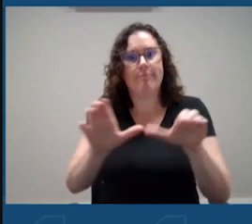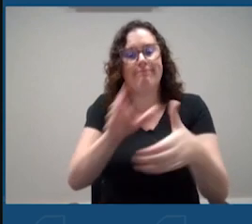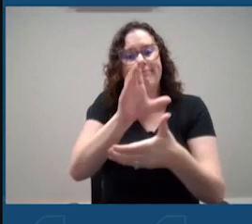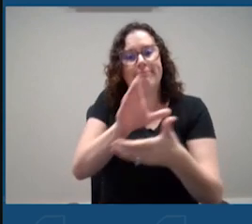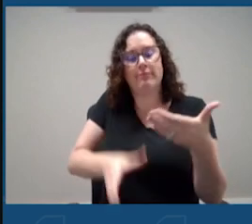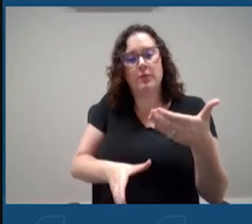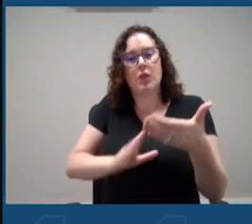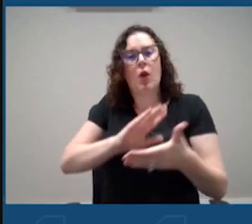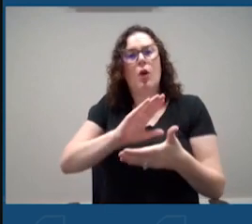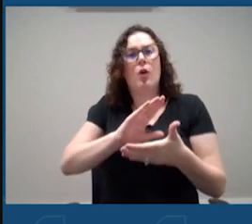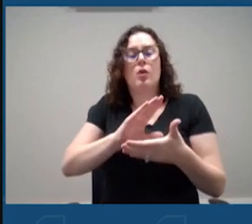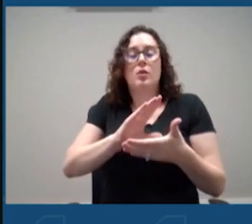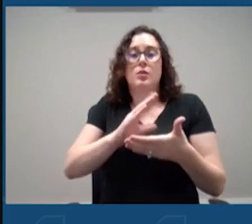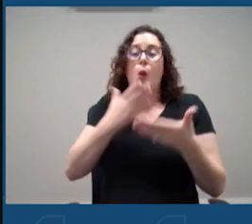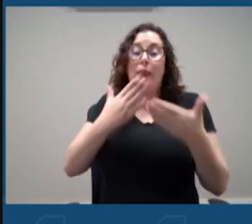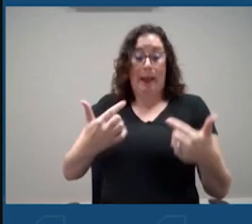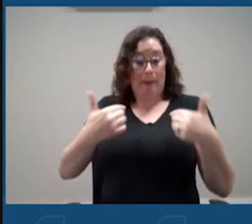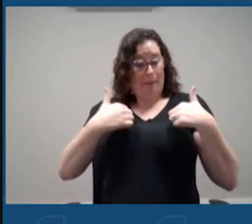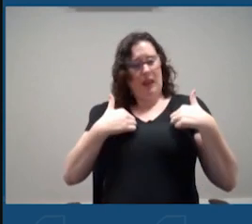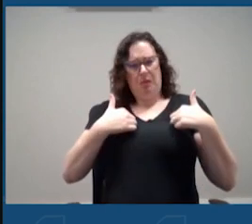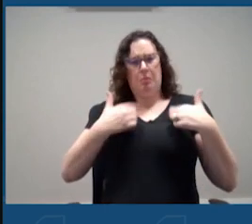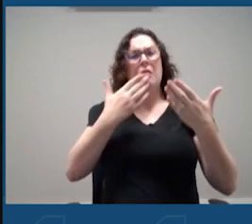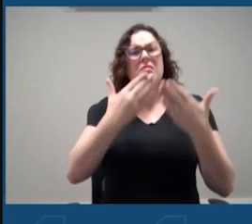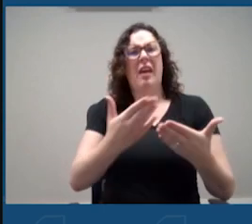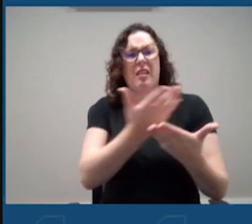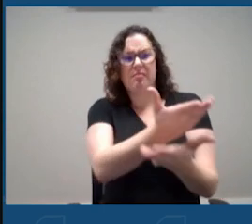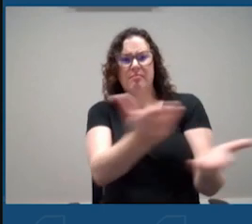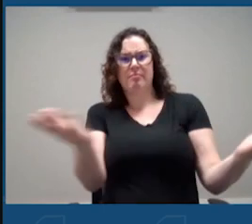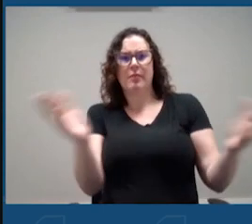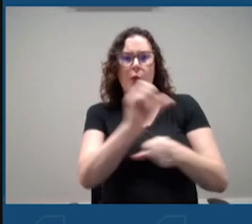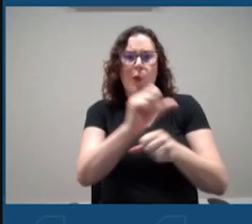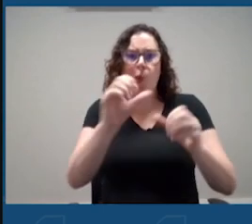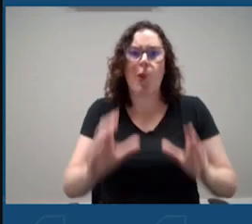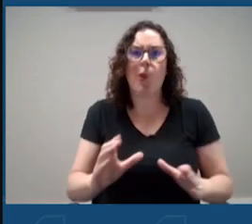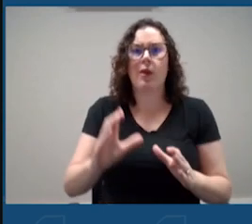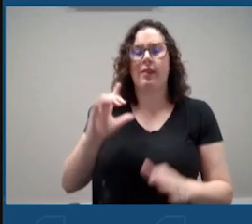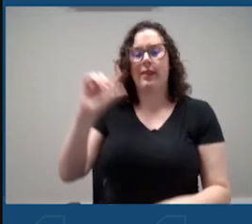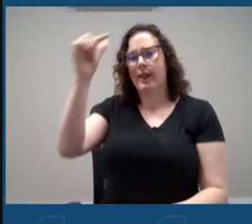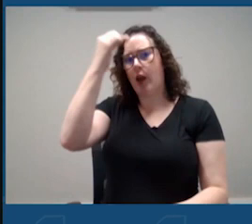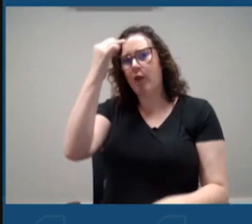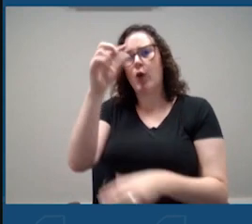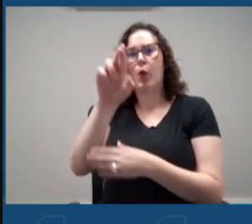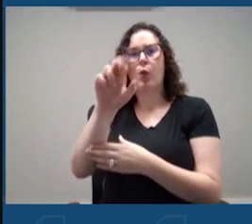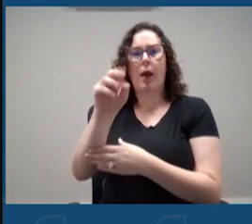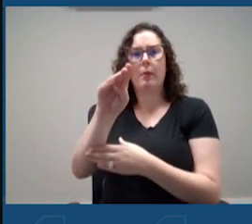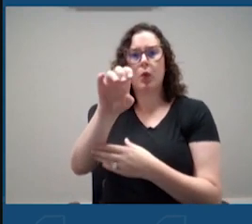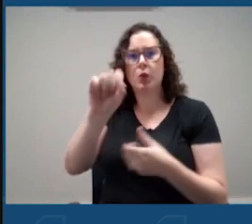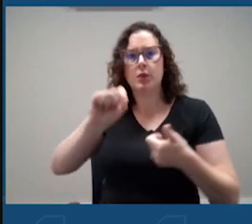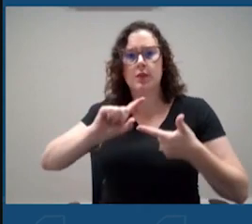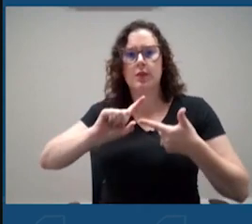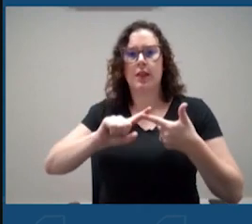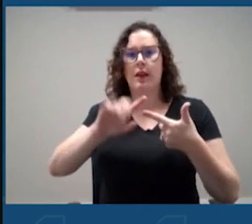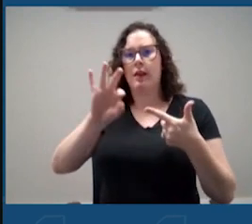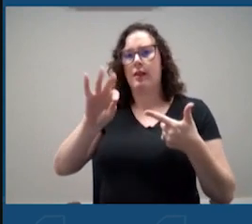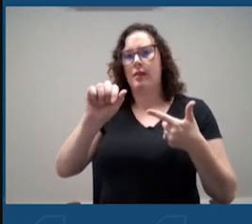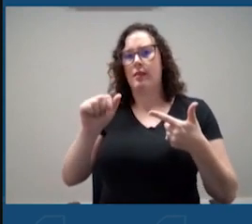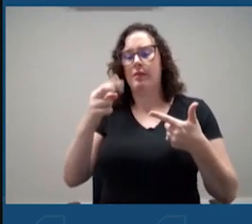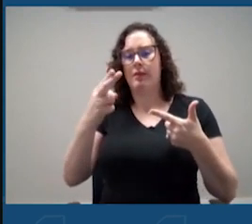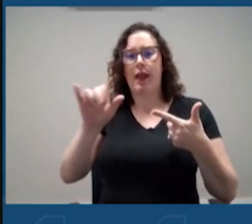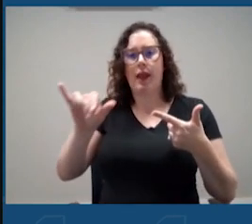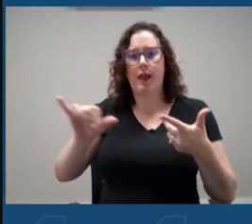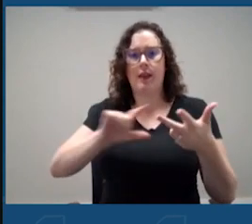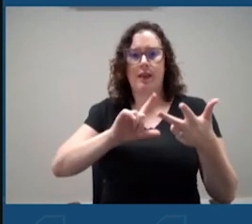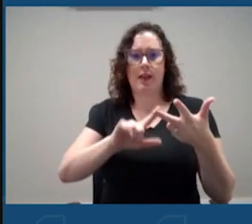although they're thanking me, let me thank my colleagues in government, Senator Ramos, Assemblymember Fahey, Assemblymember Joyner, for